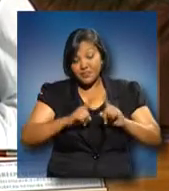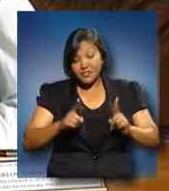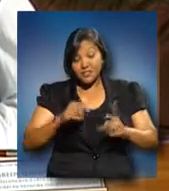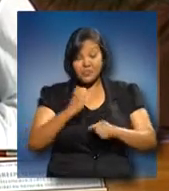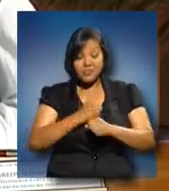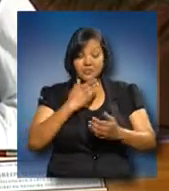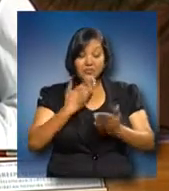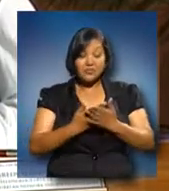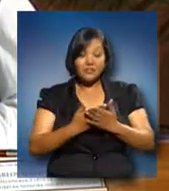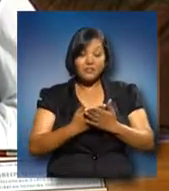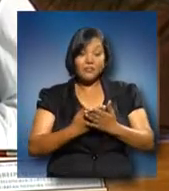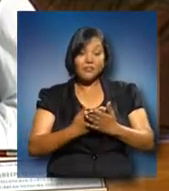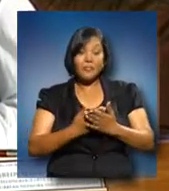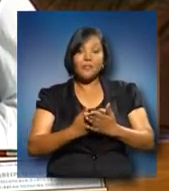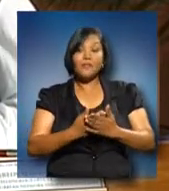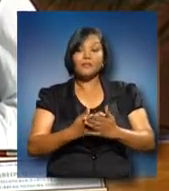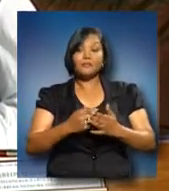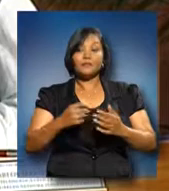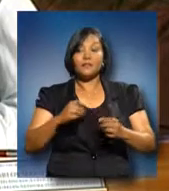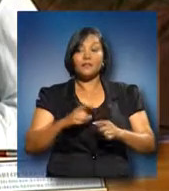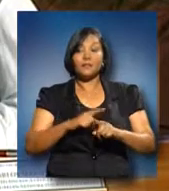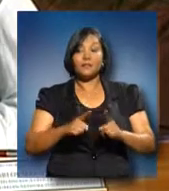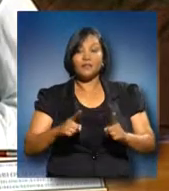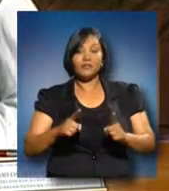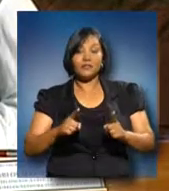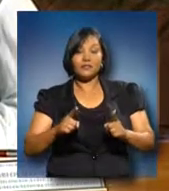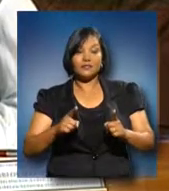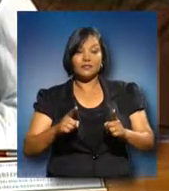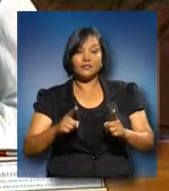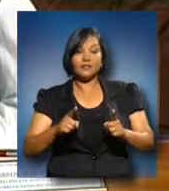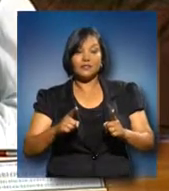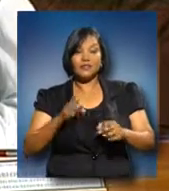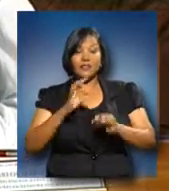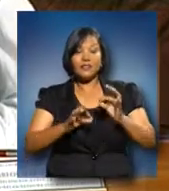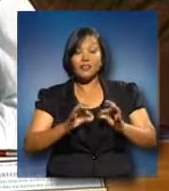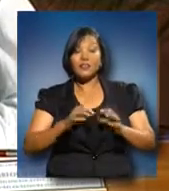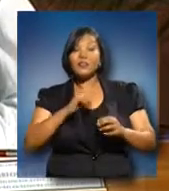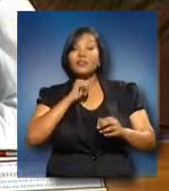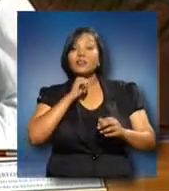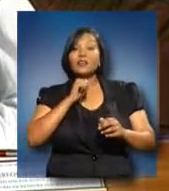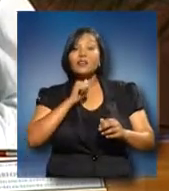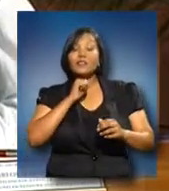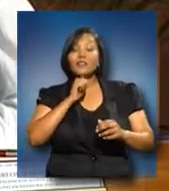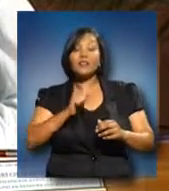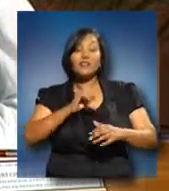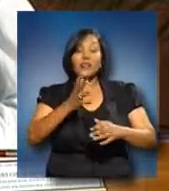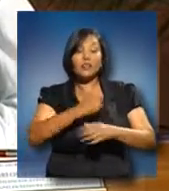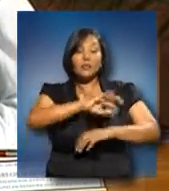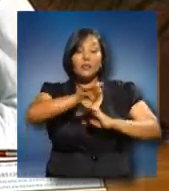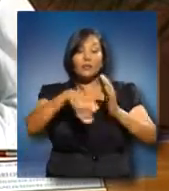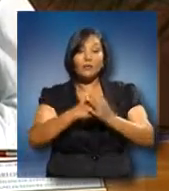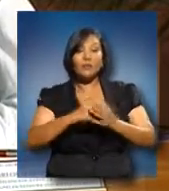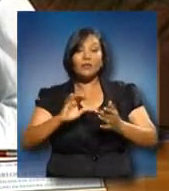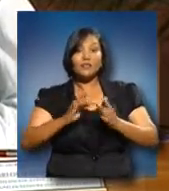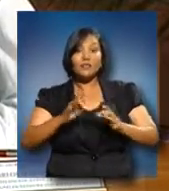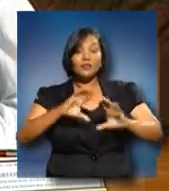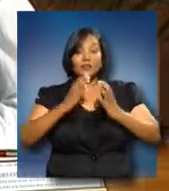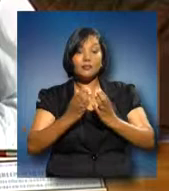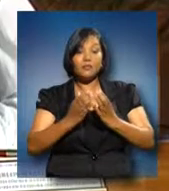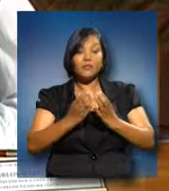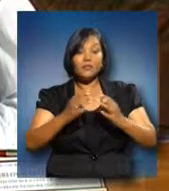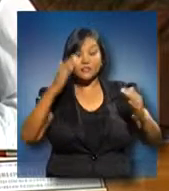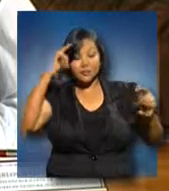effective. But the thing is, if you don't get every ISP in agreement, no one will do